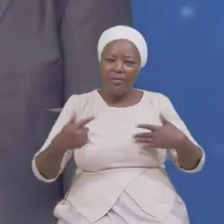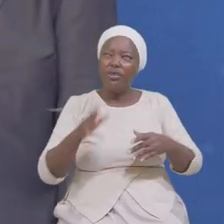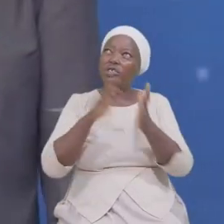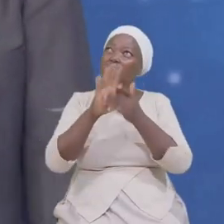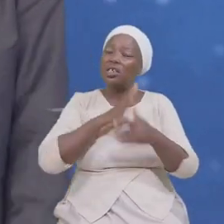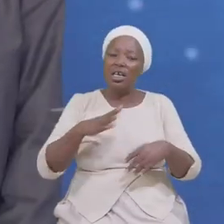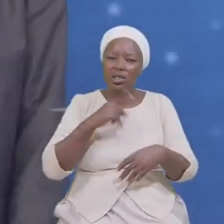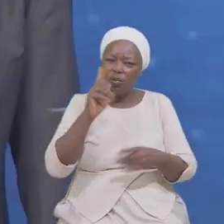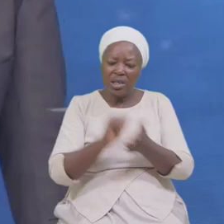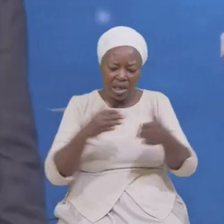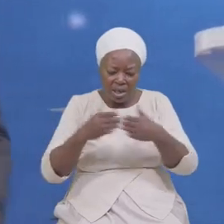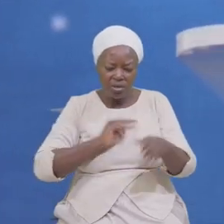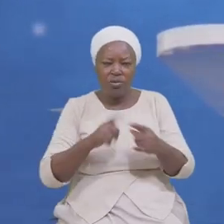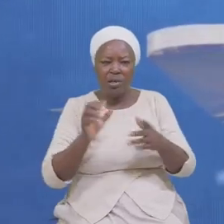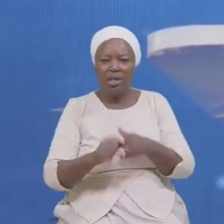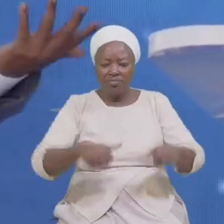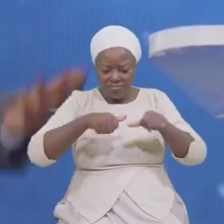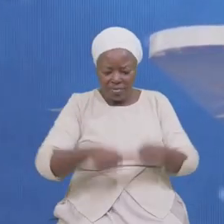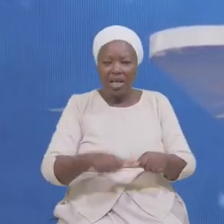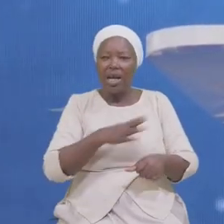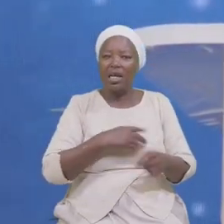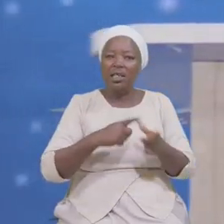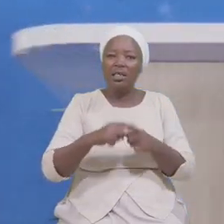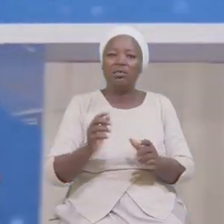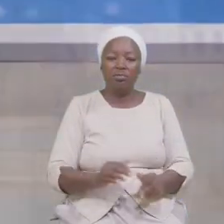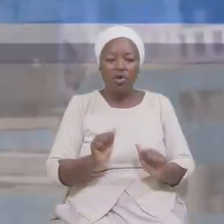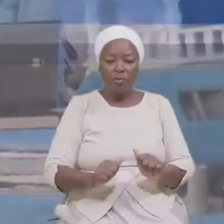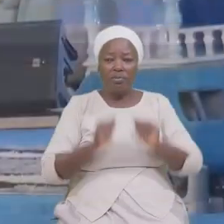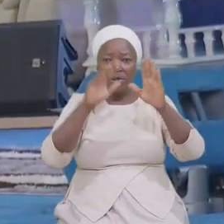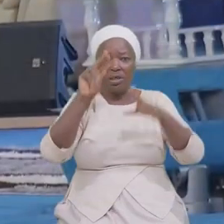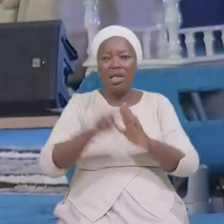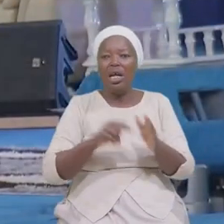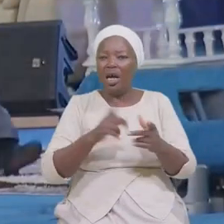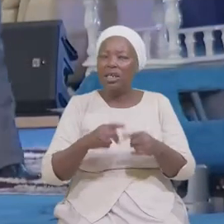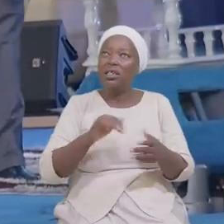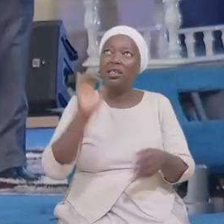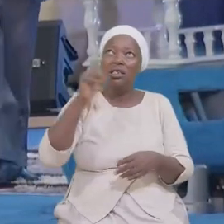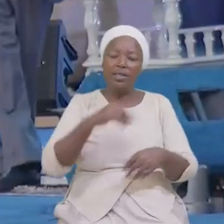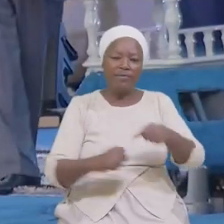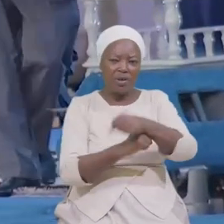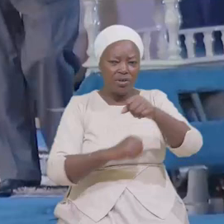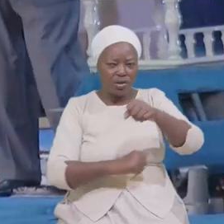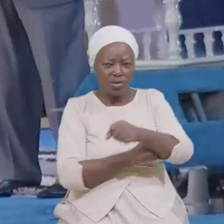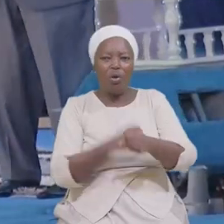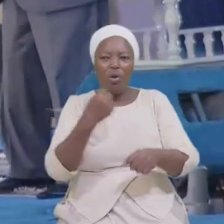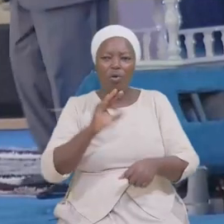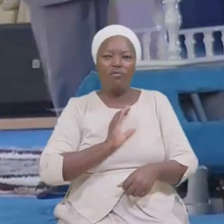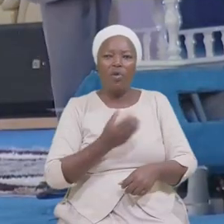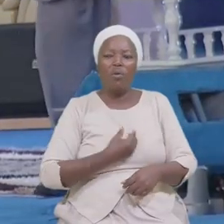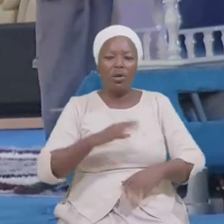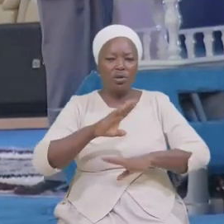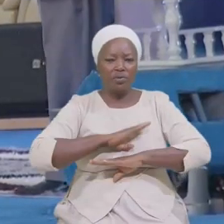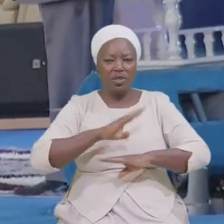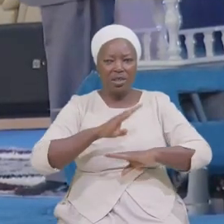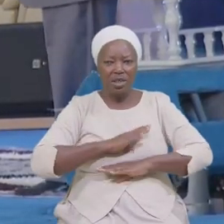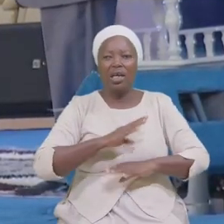that steadfastness as well as resoluteness. He is the cornerstone of our sufficiency